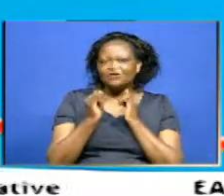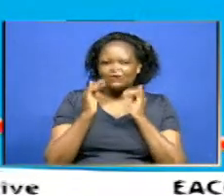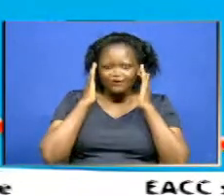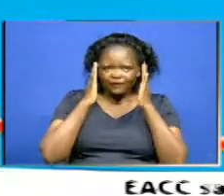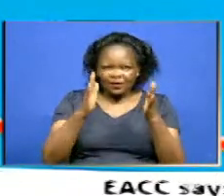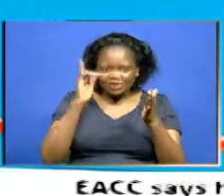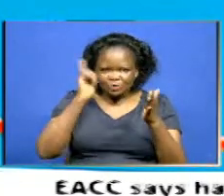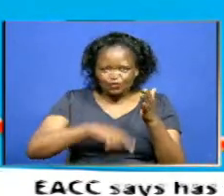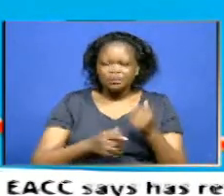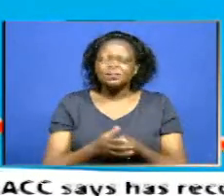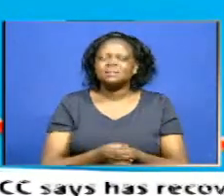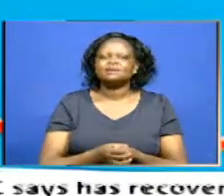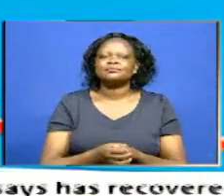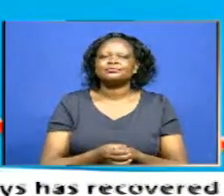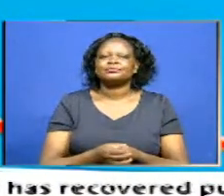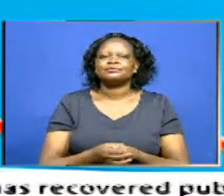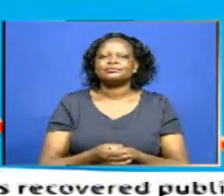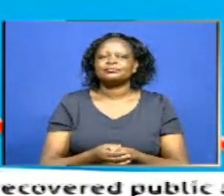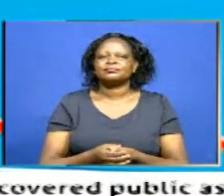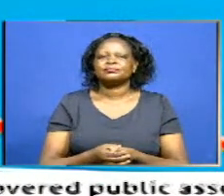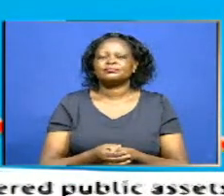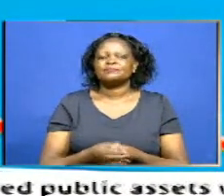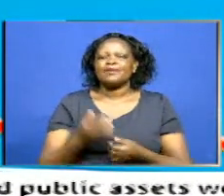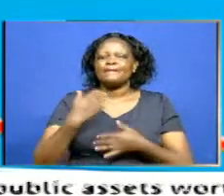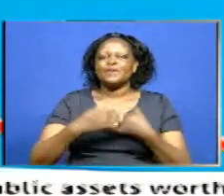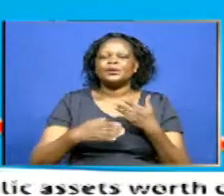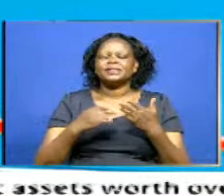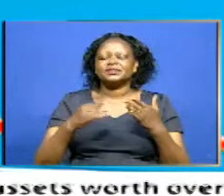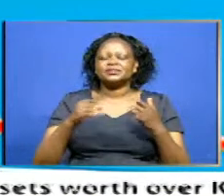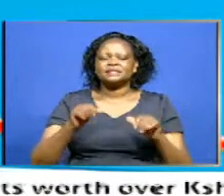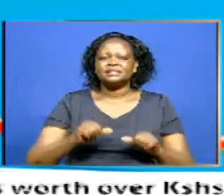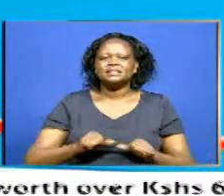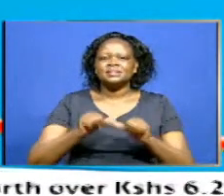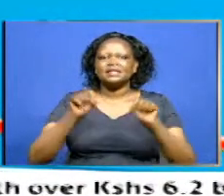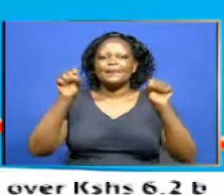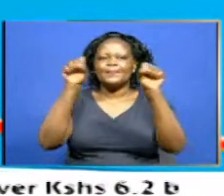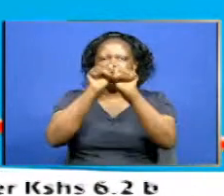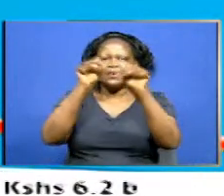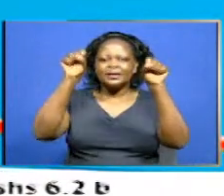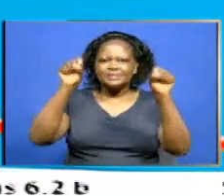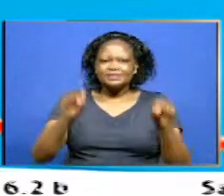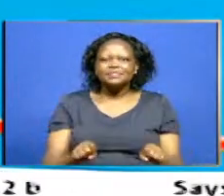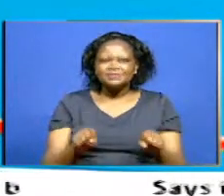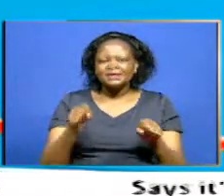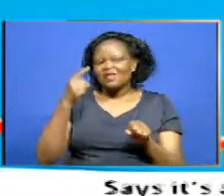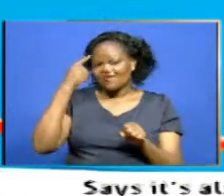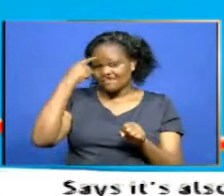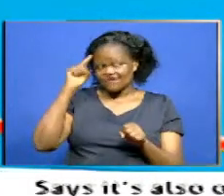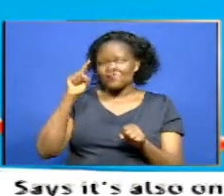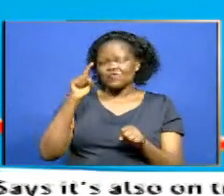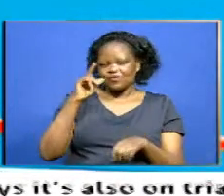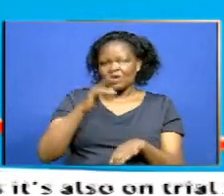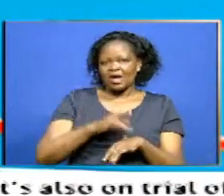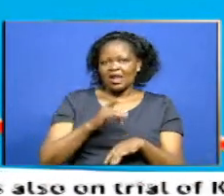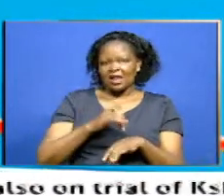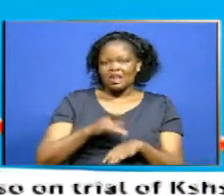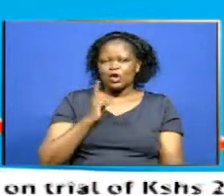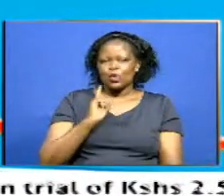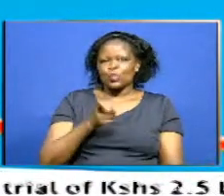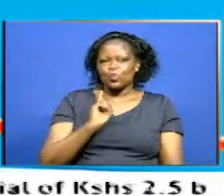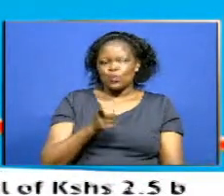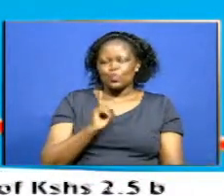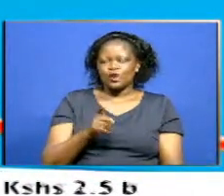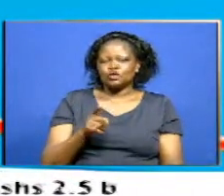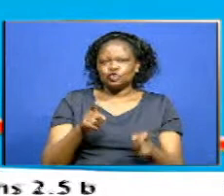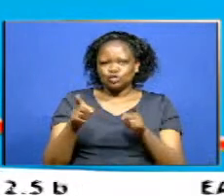on building sustainable systems for early warning to